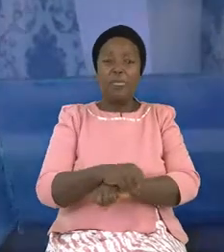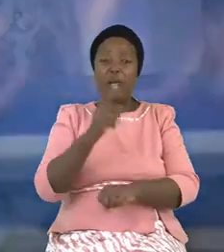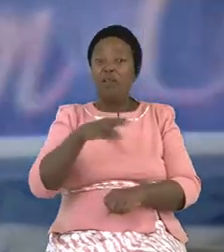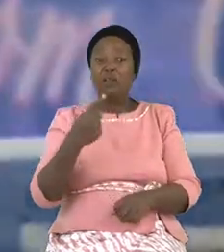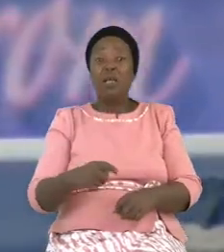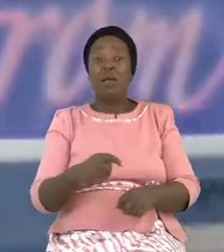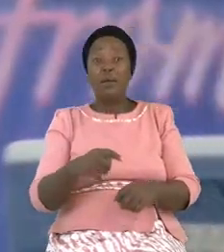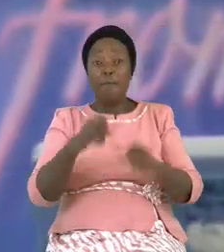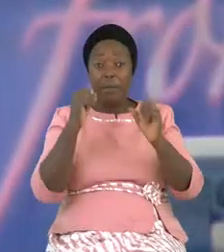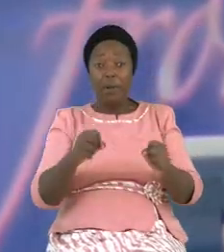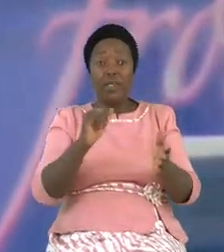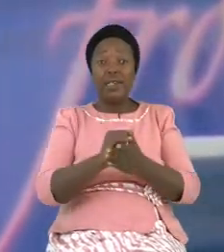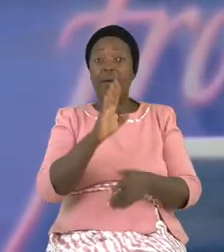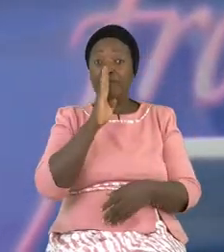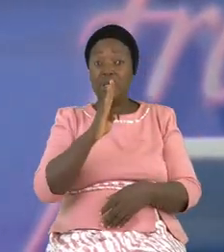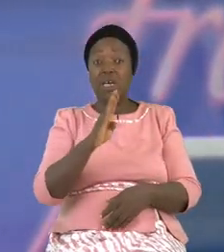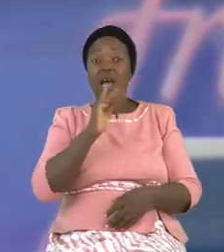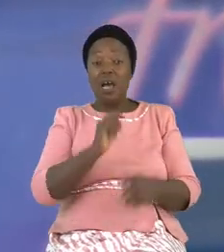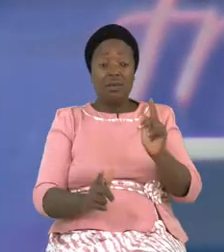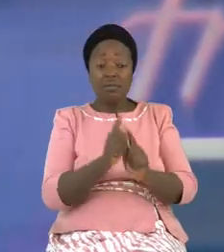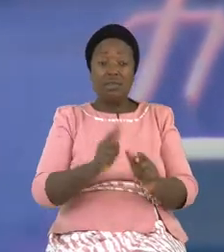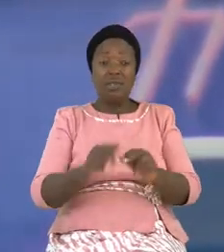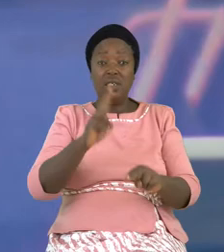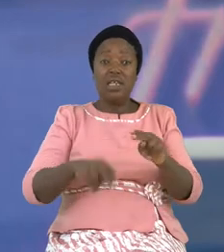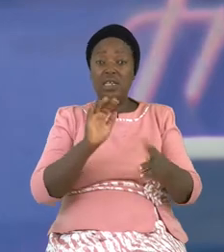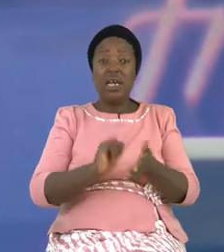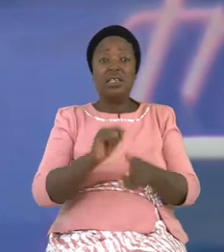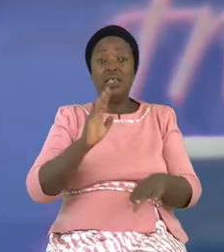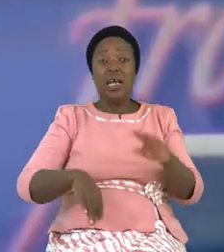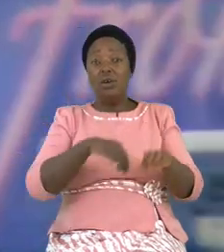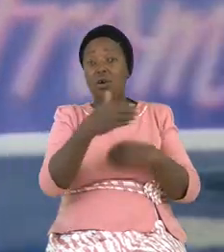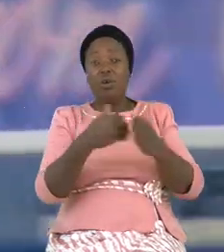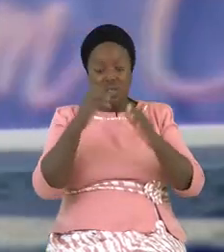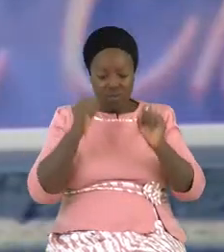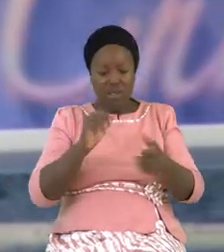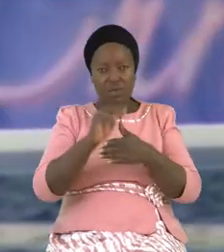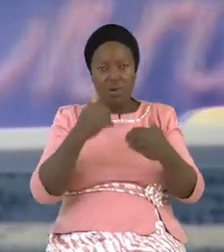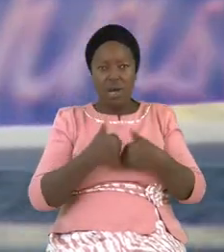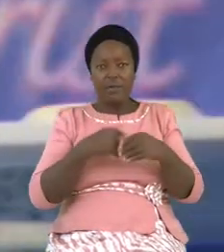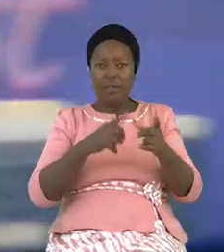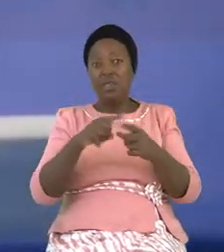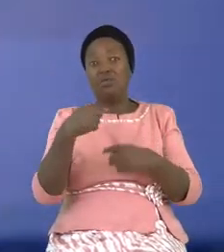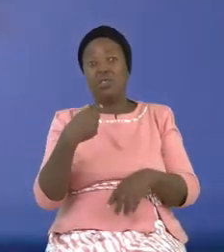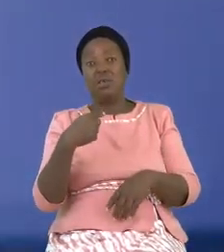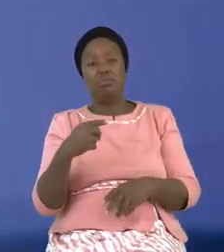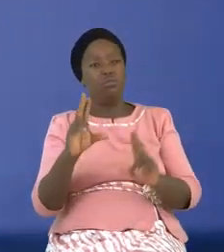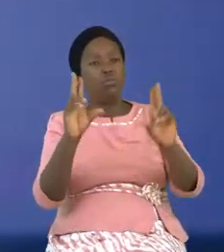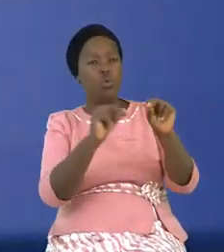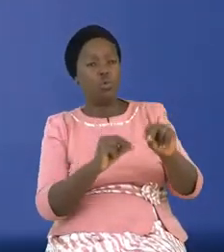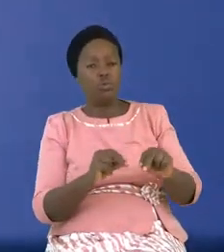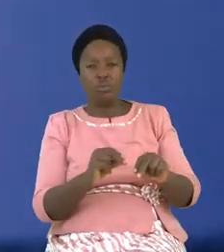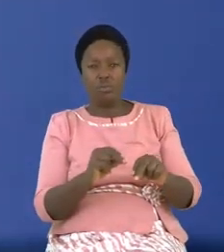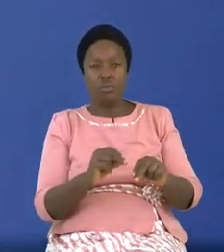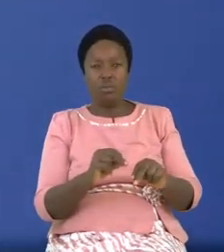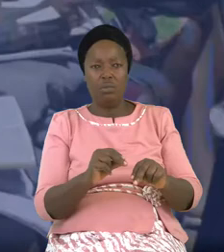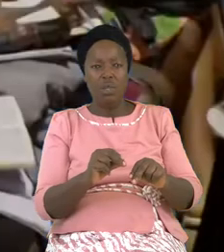be are greater than whatever strength you have. Then you say, nay. Somebody help me